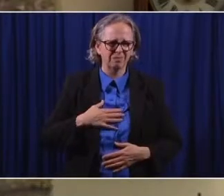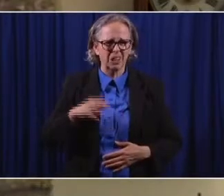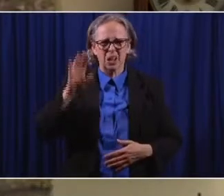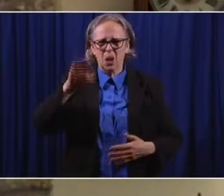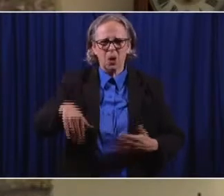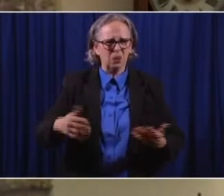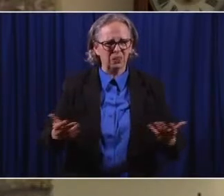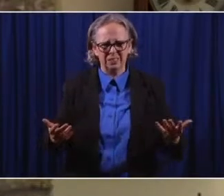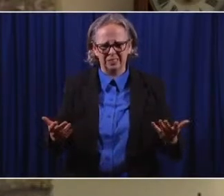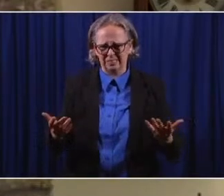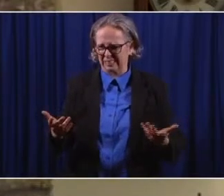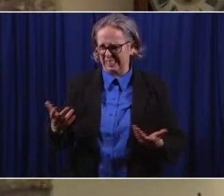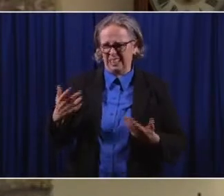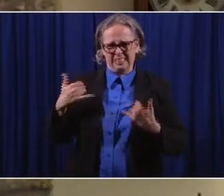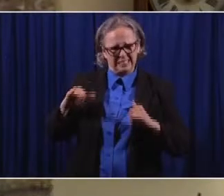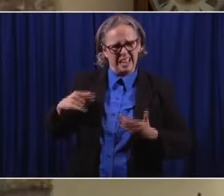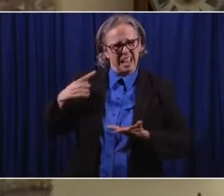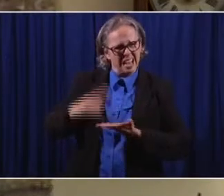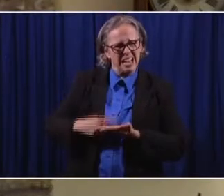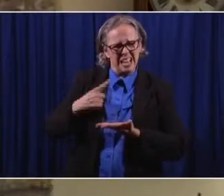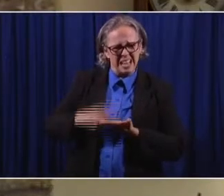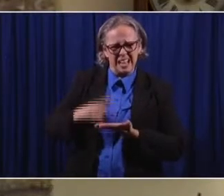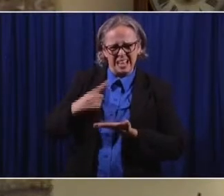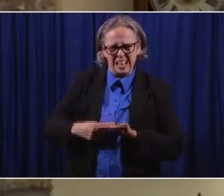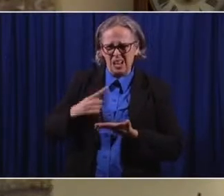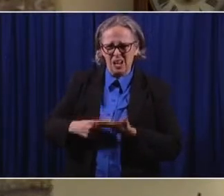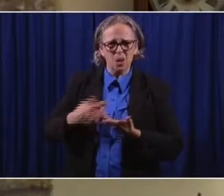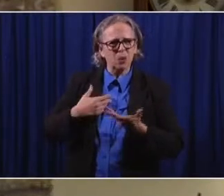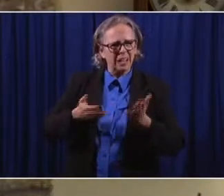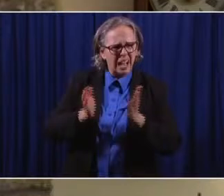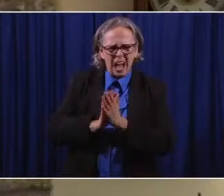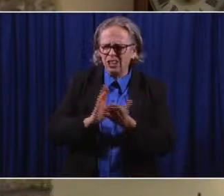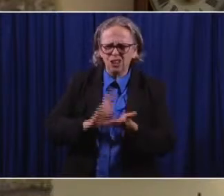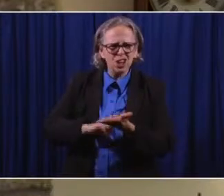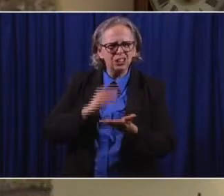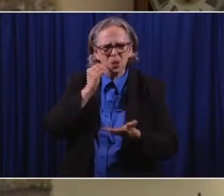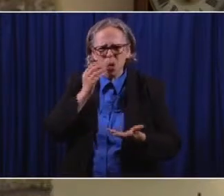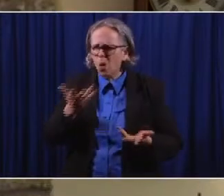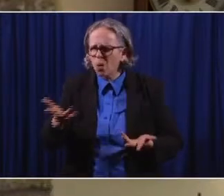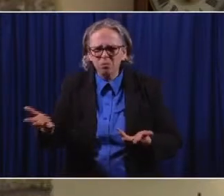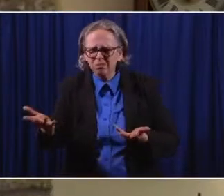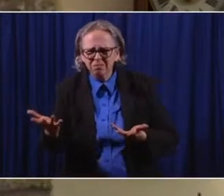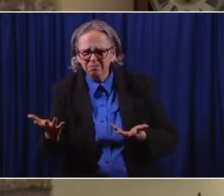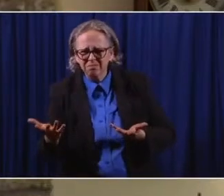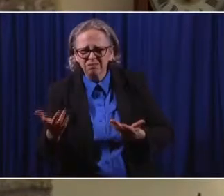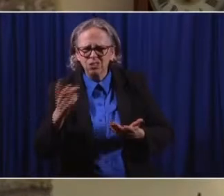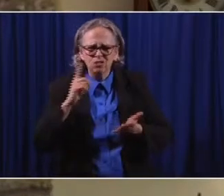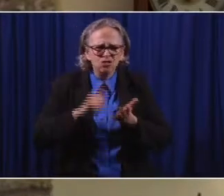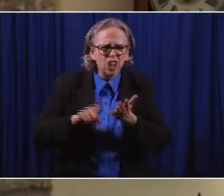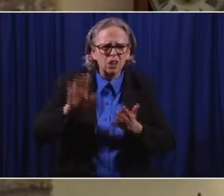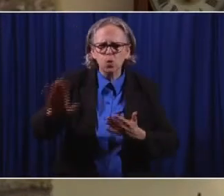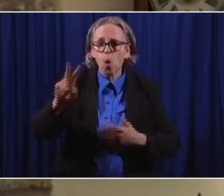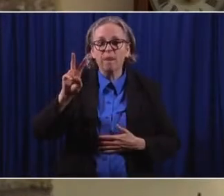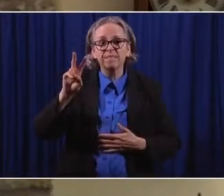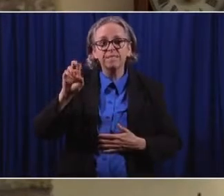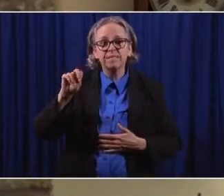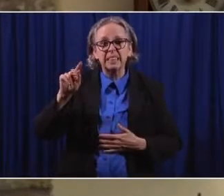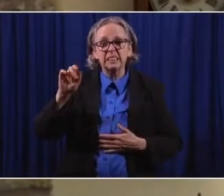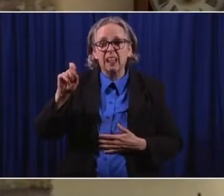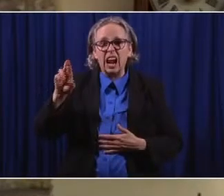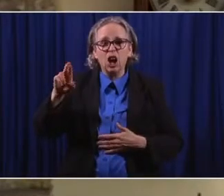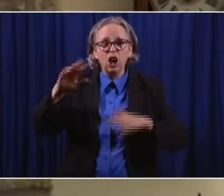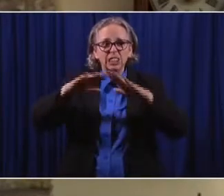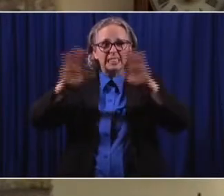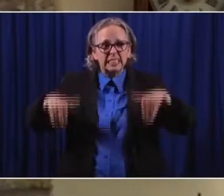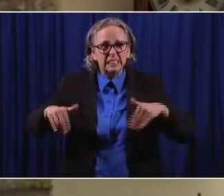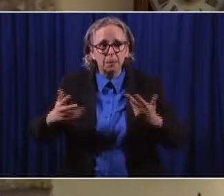things that we asked nursing homes to do is to take a look at their whole filtration system, the ventilation system, and